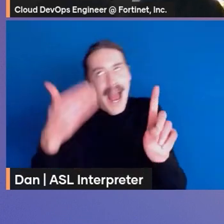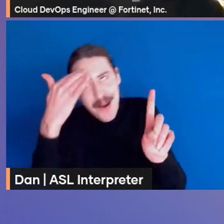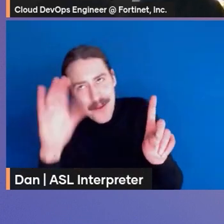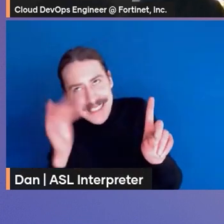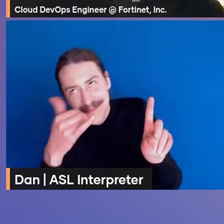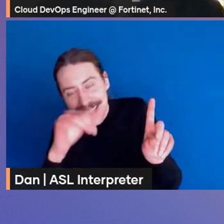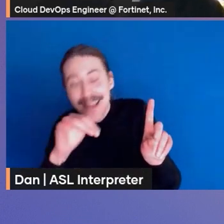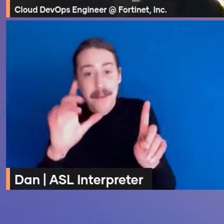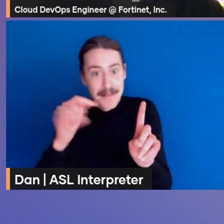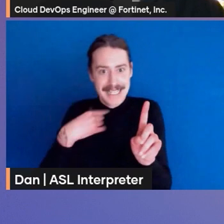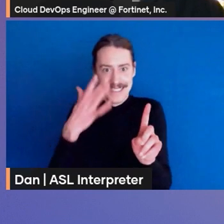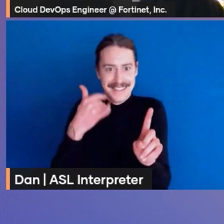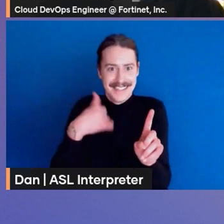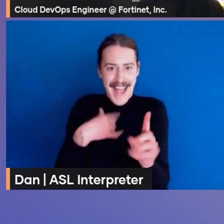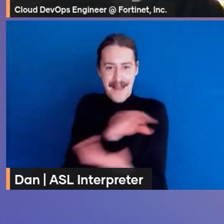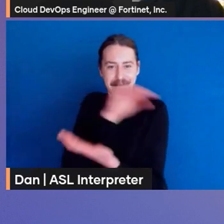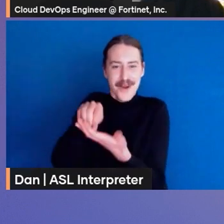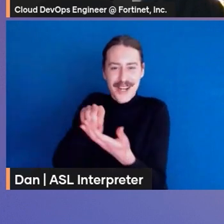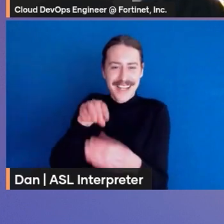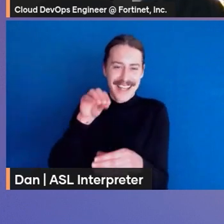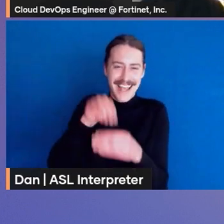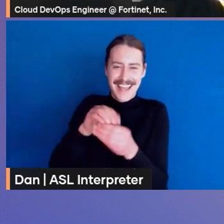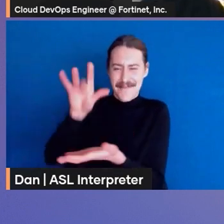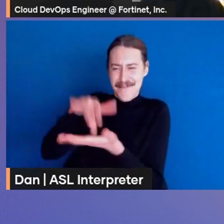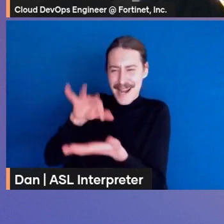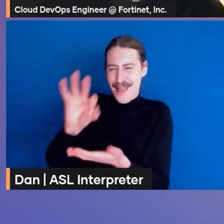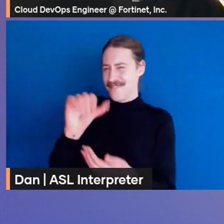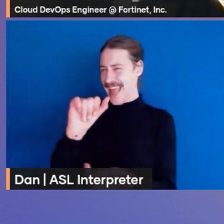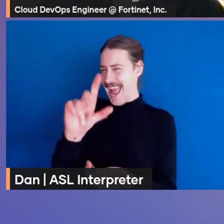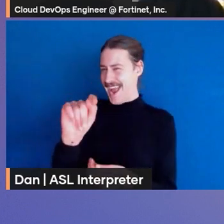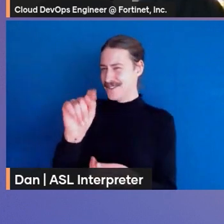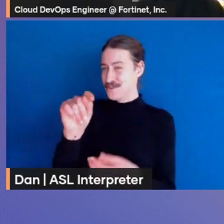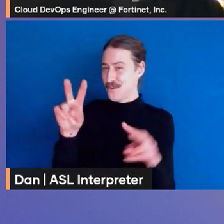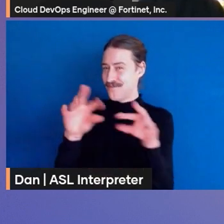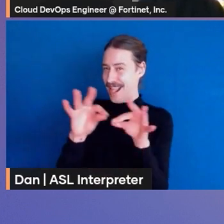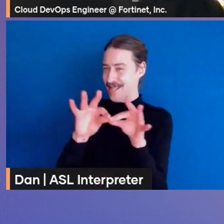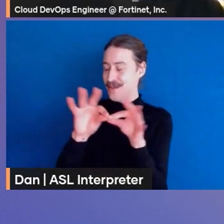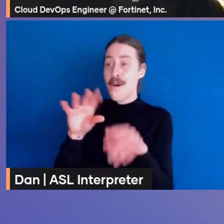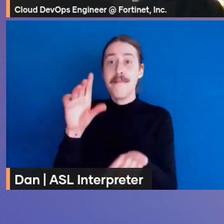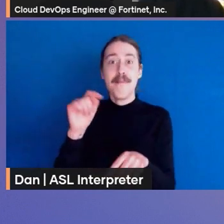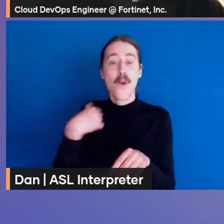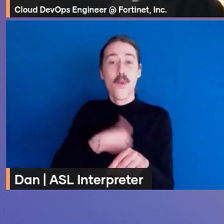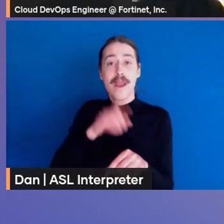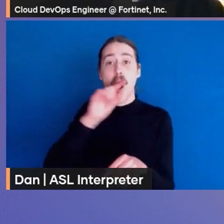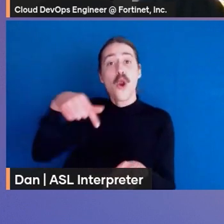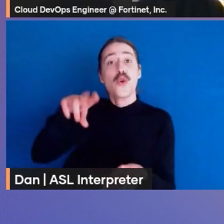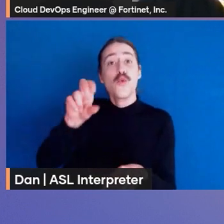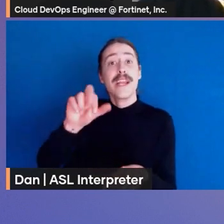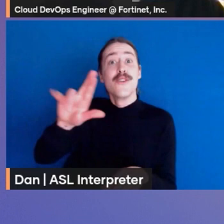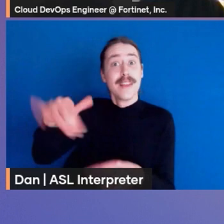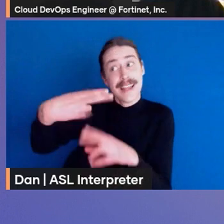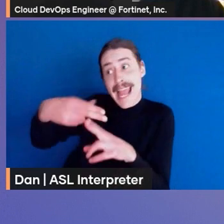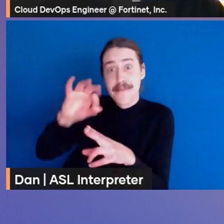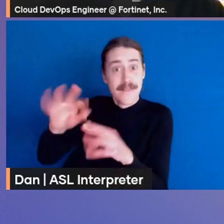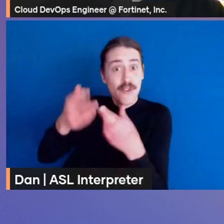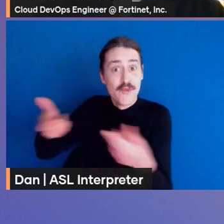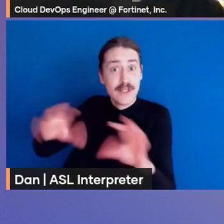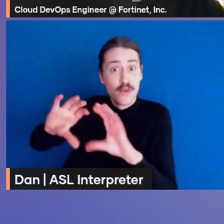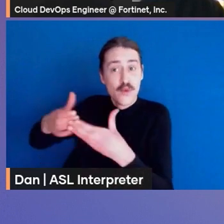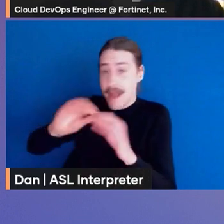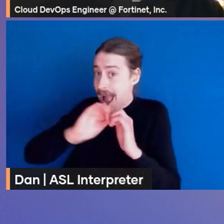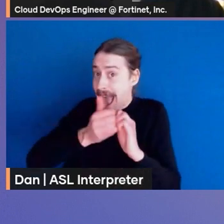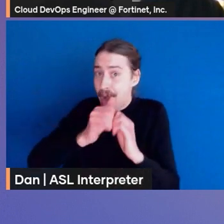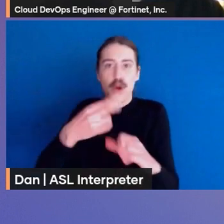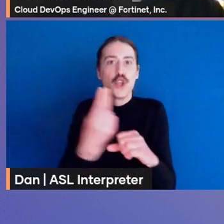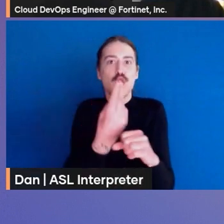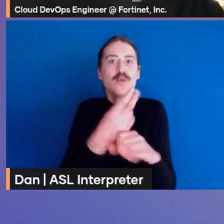it right in the attribute value there, but we're querying the name of the resource group by using the variable name